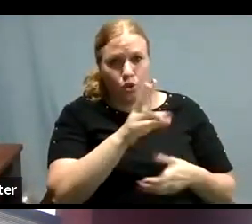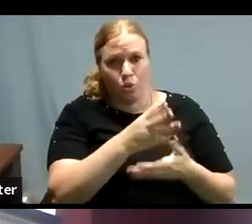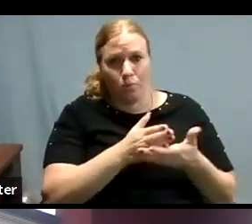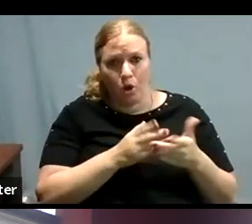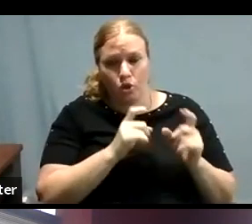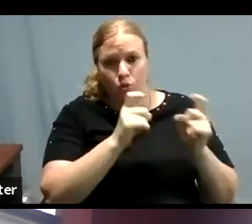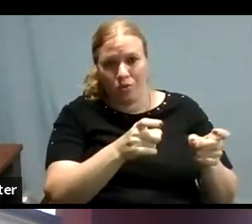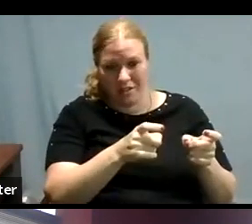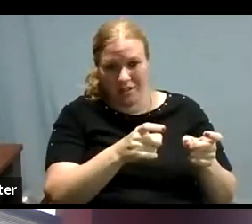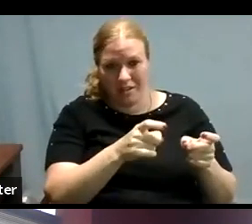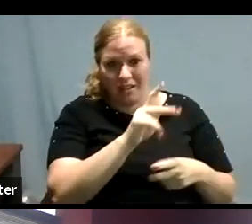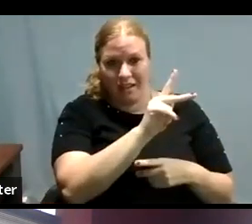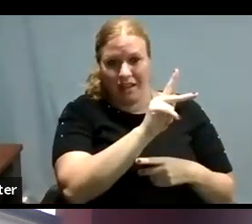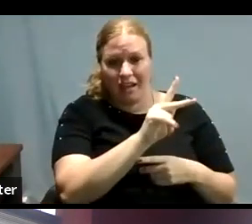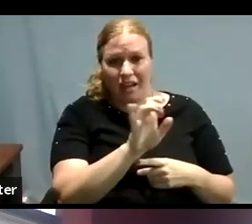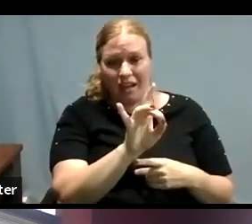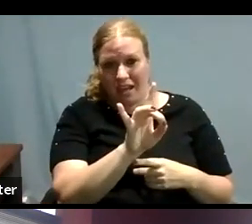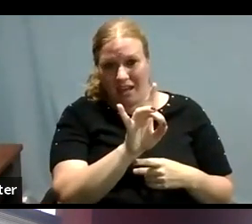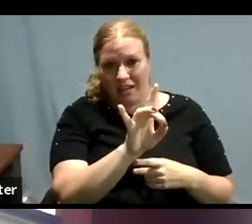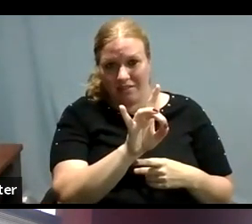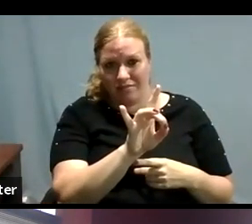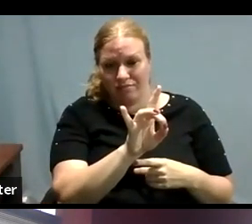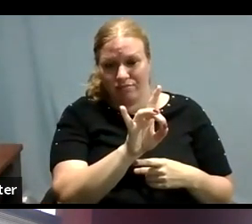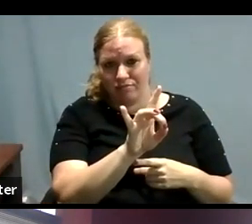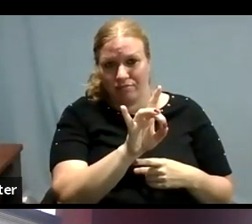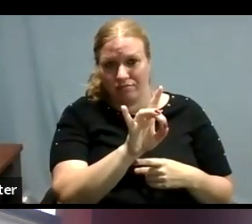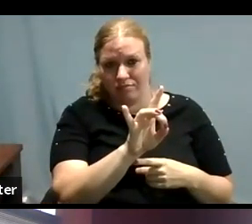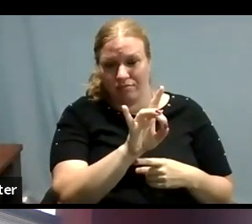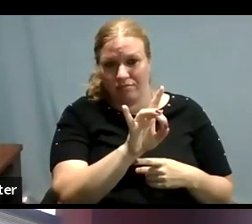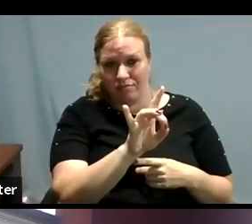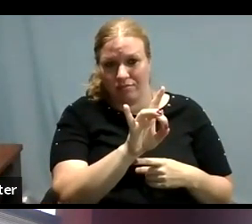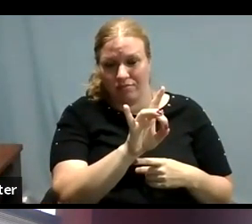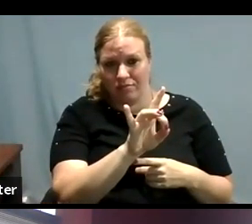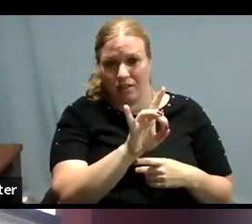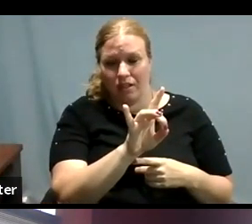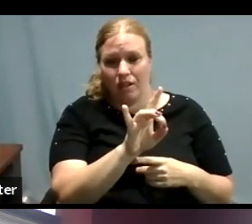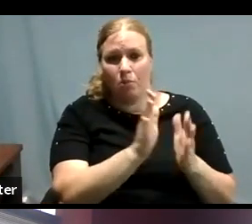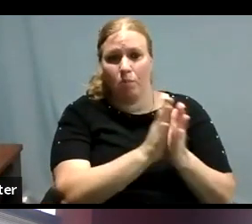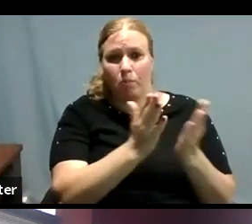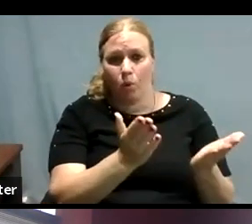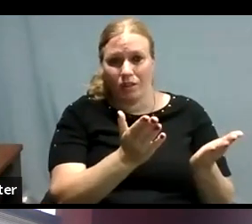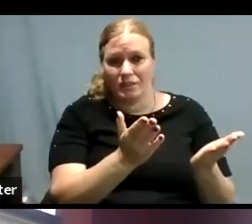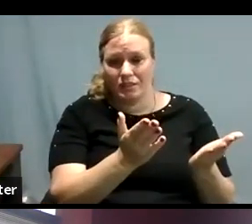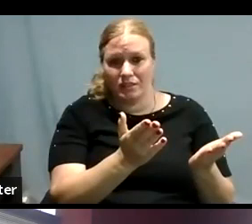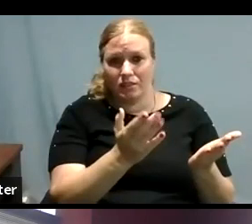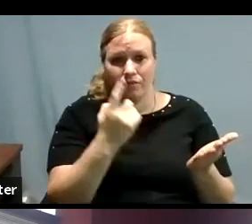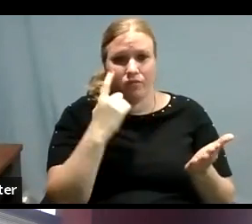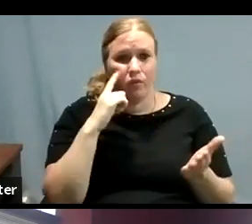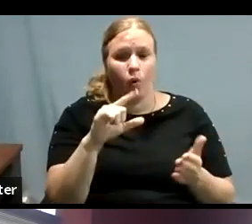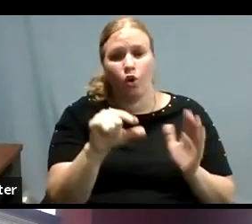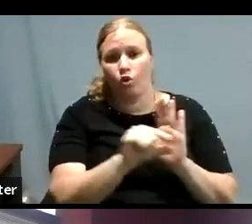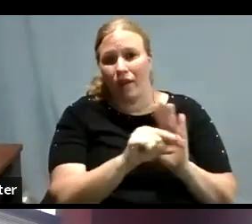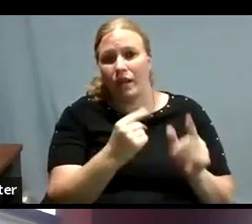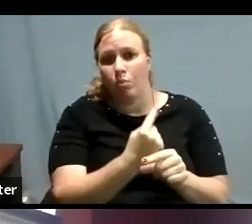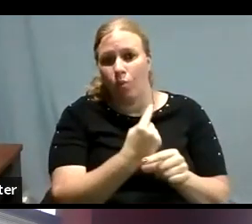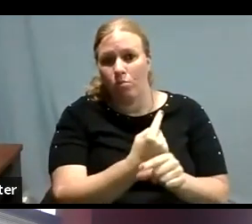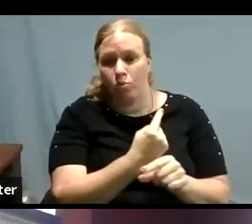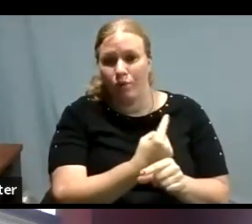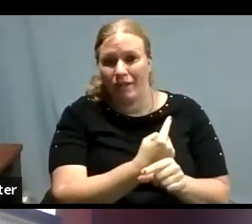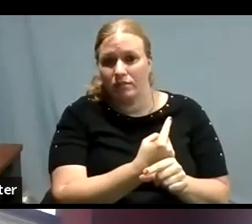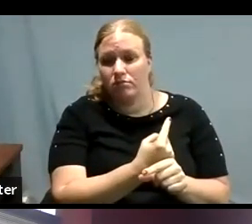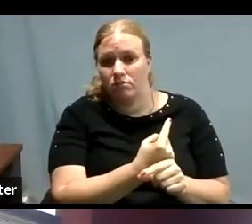The K-8 were a series of scholastic books that are grade appropriate.